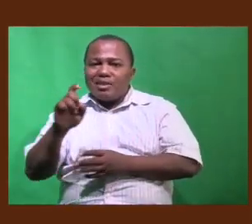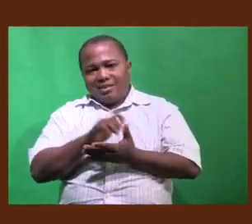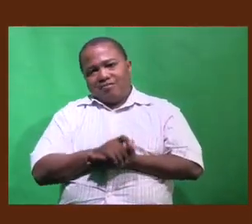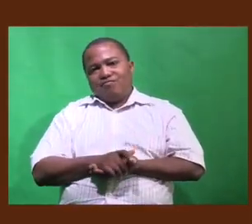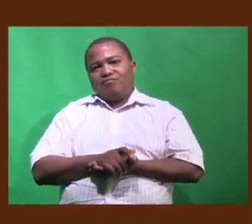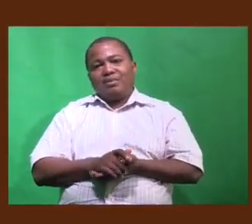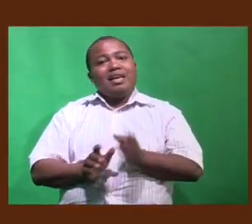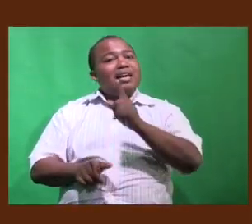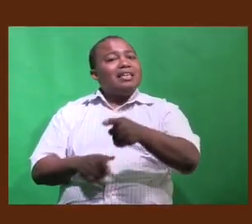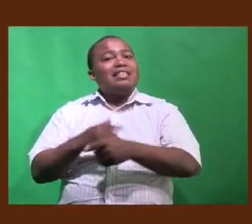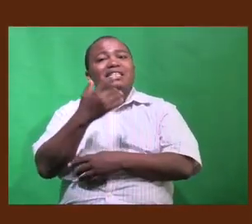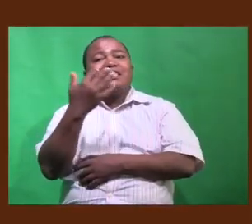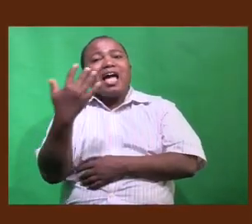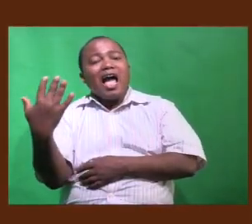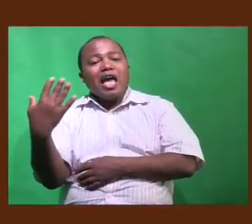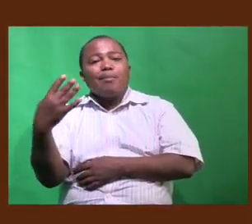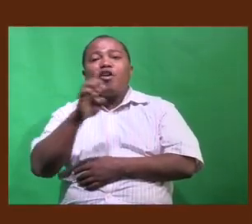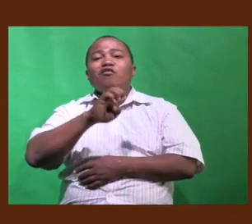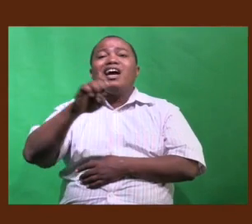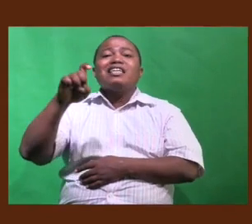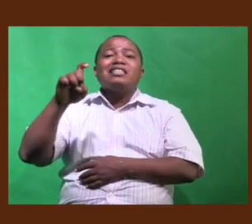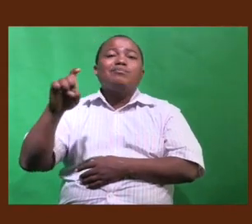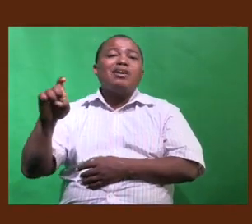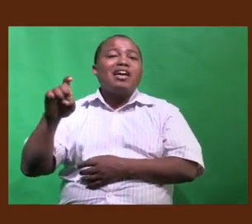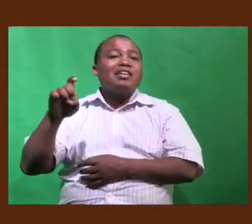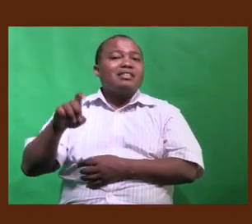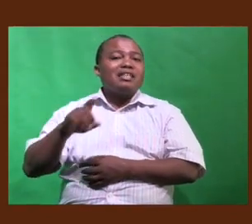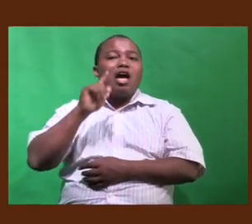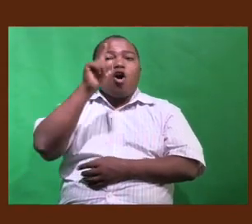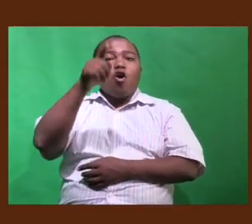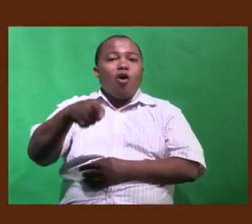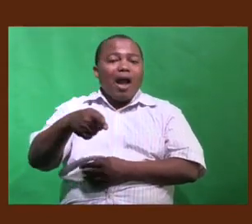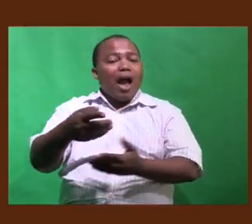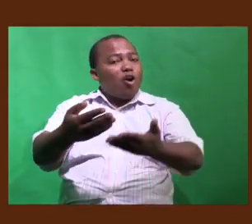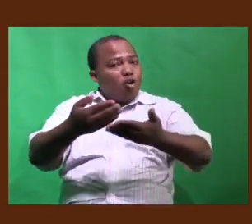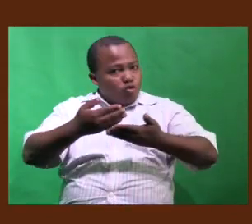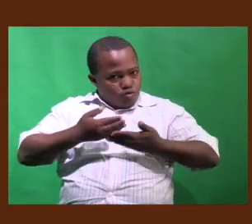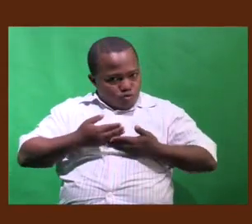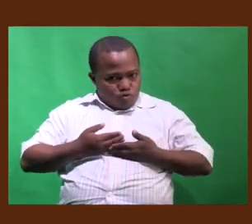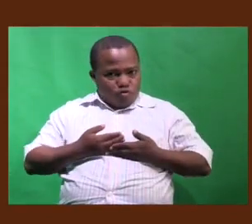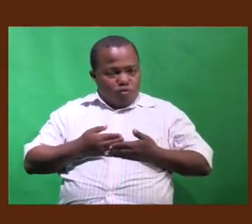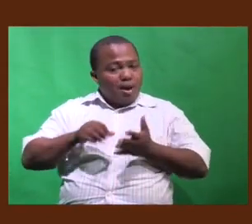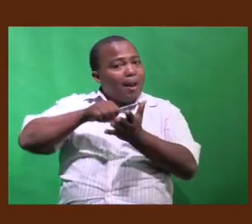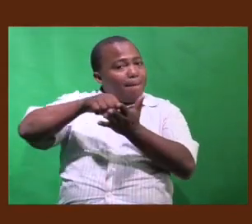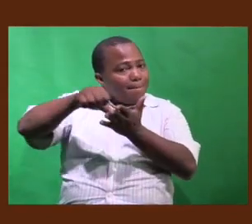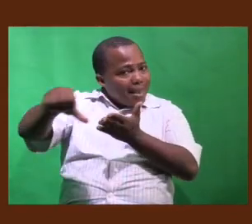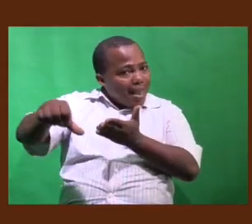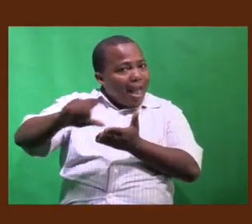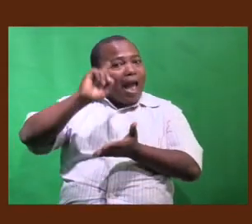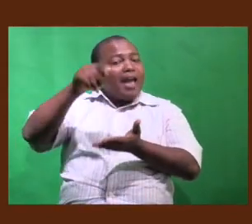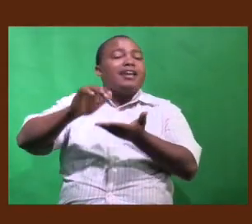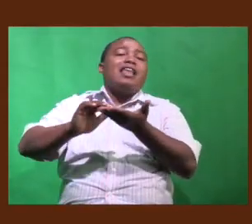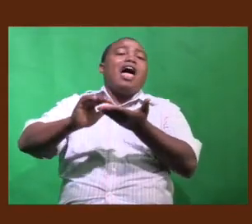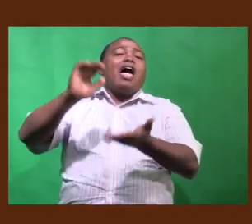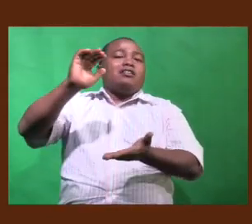is a type of expenses whereby consumer pay in advance.